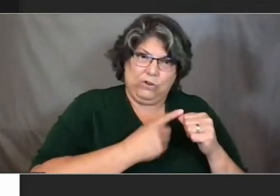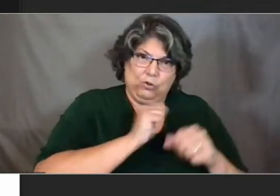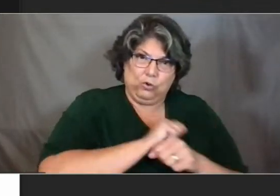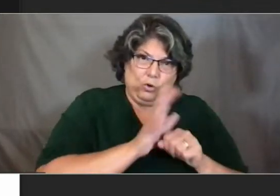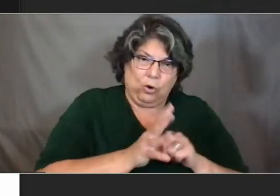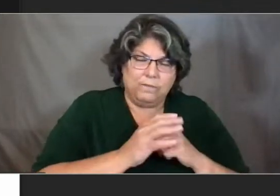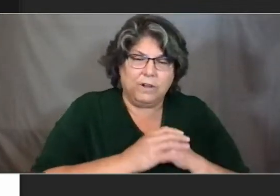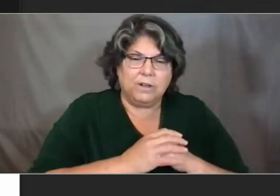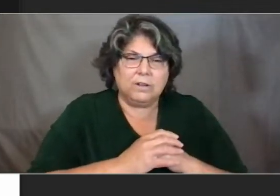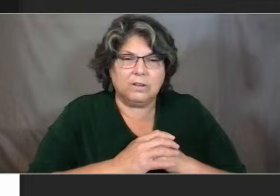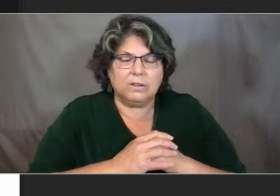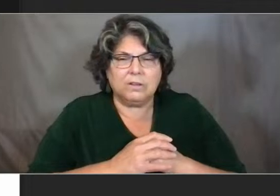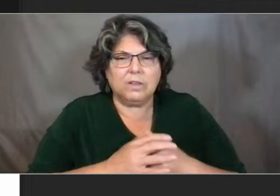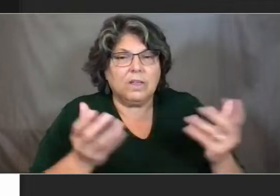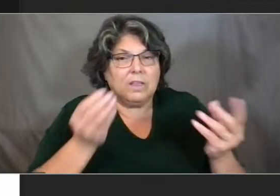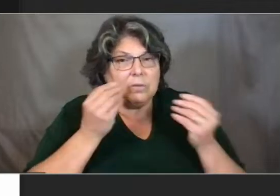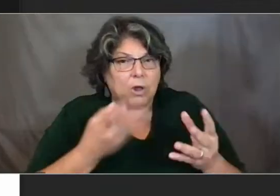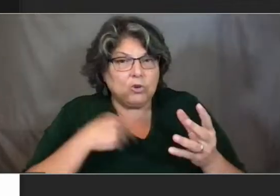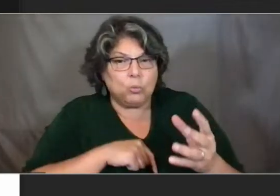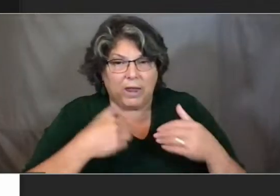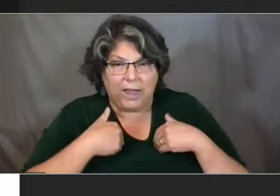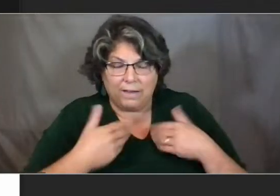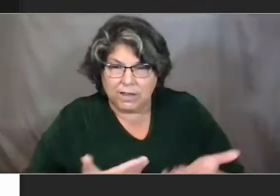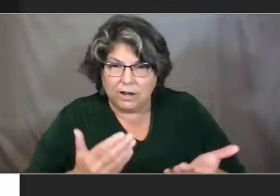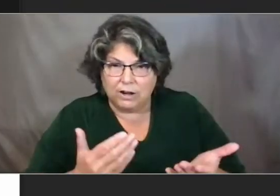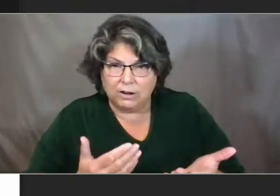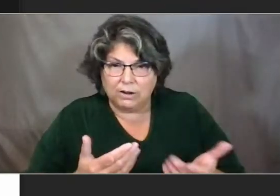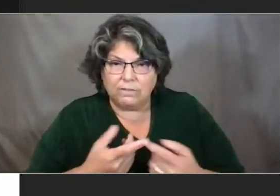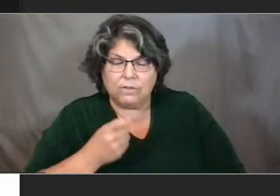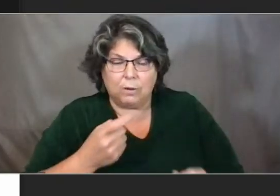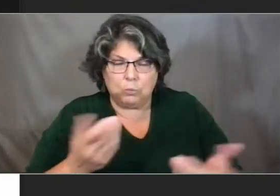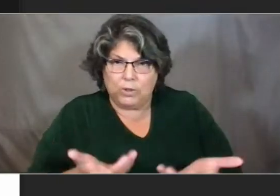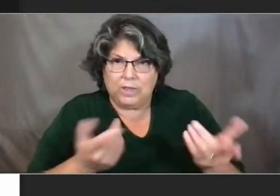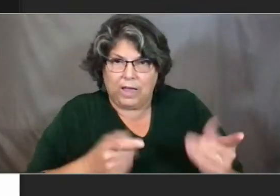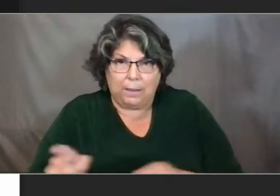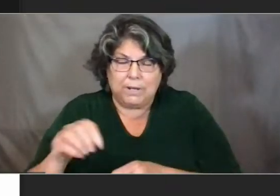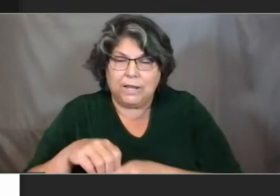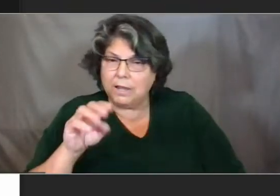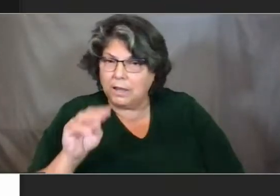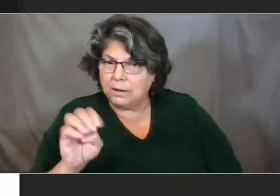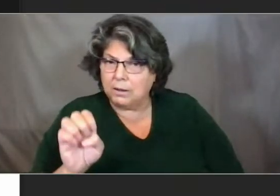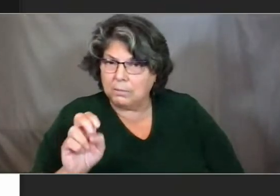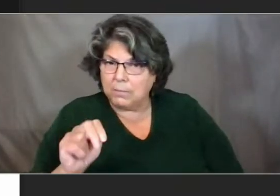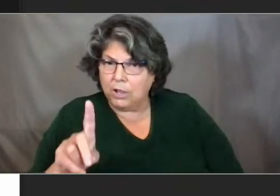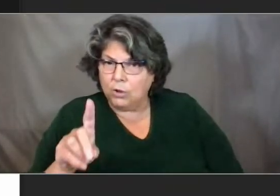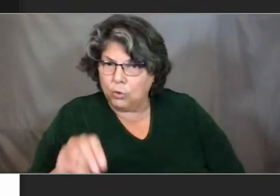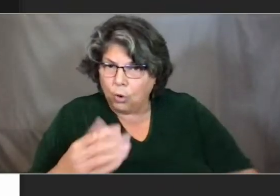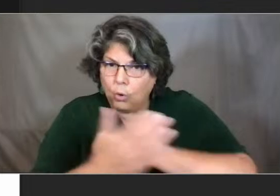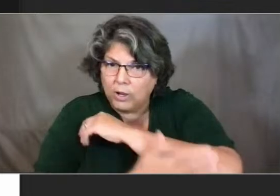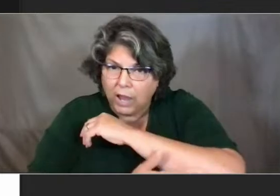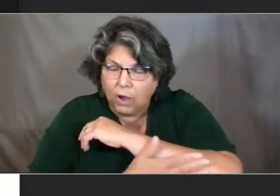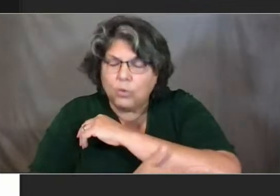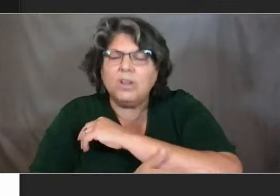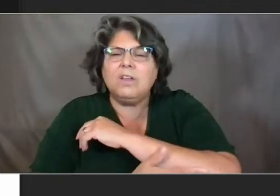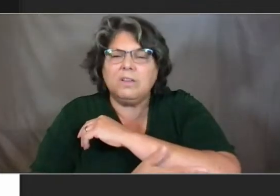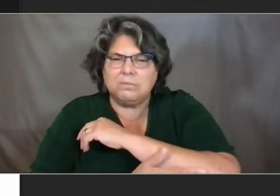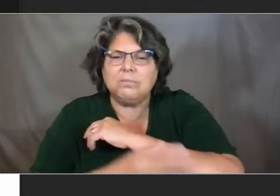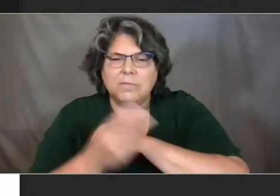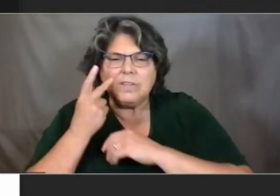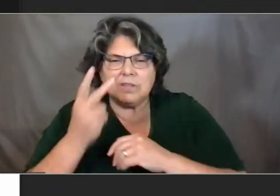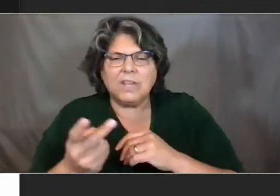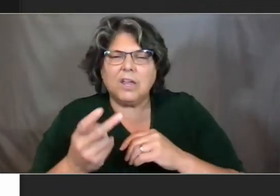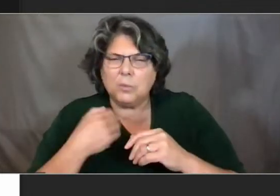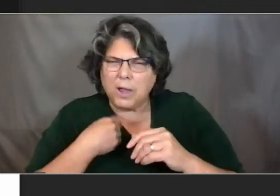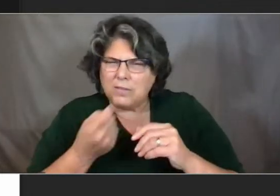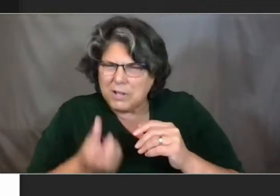our internal data that we have of our own variants, of those that are positive in Mendocino County. You'll notice that we have a